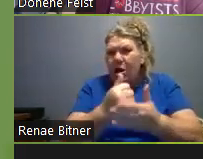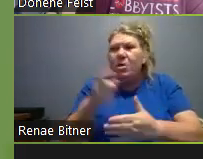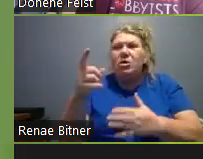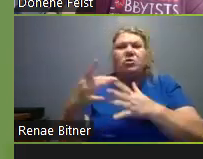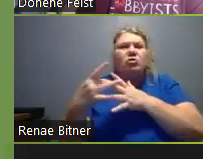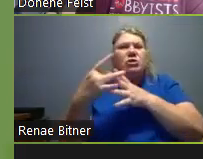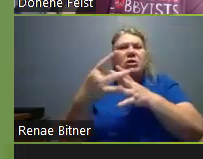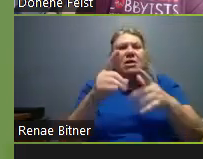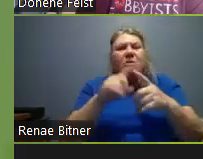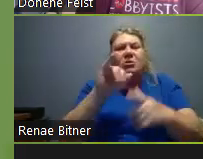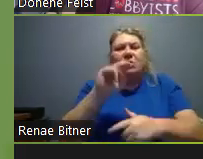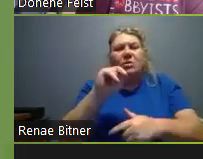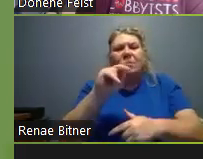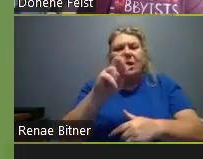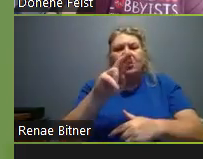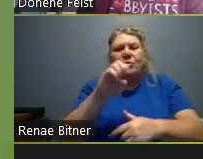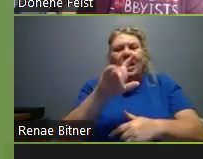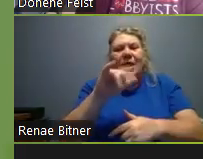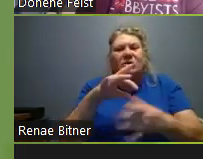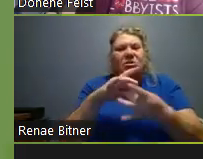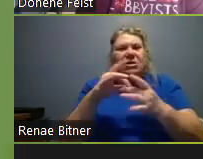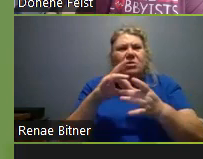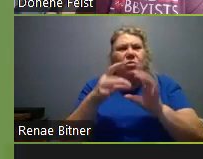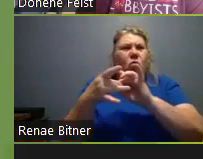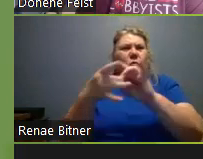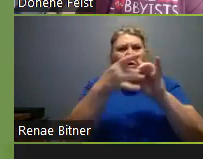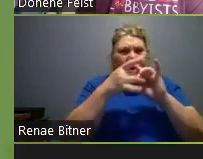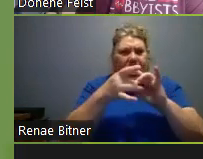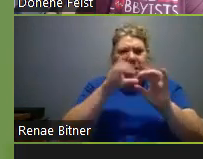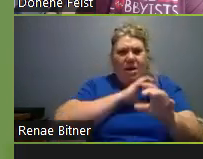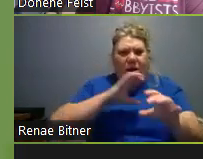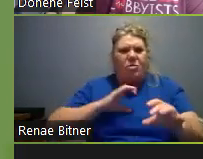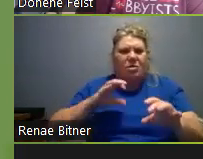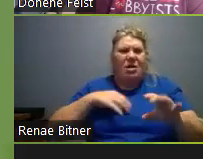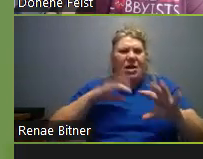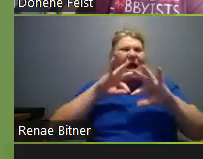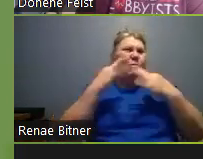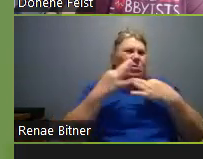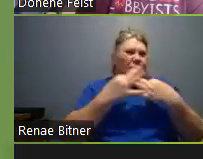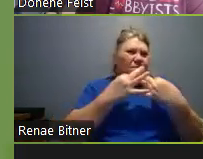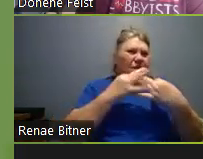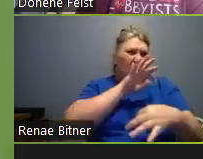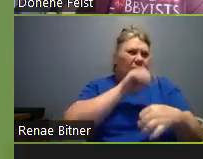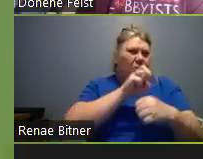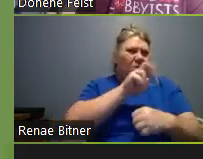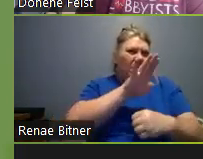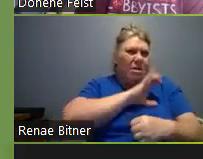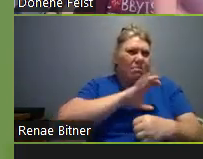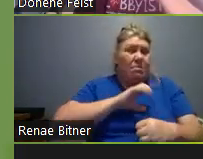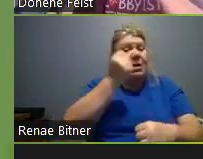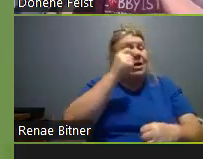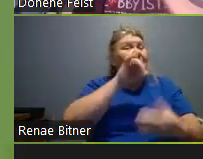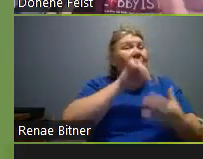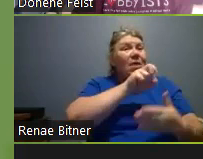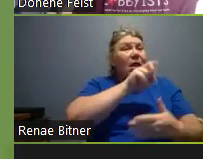that interagency coordinating council, which again, was the family involvement subcommittee. That subcommittee sent us,